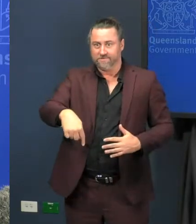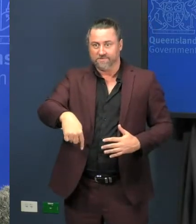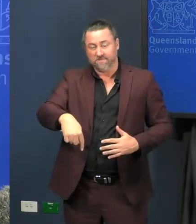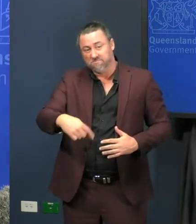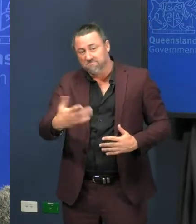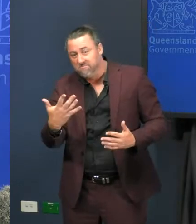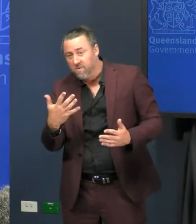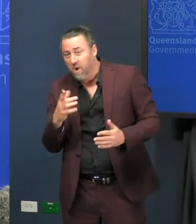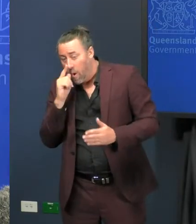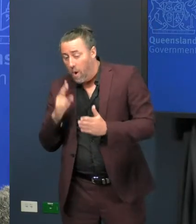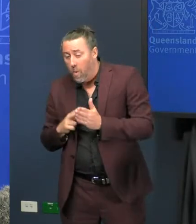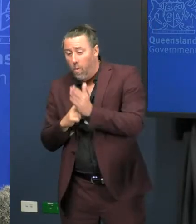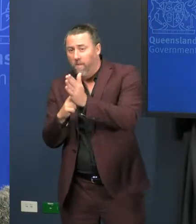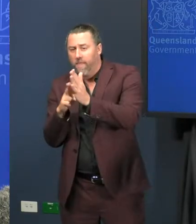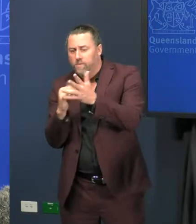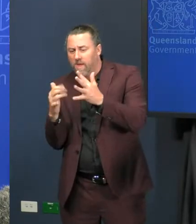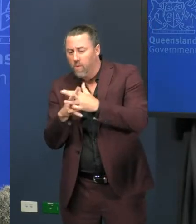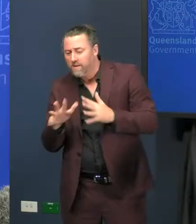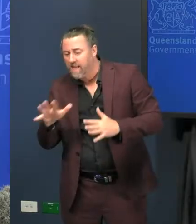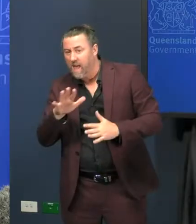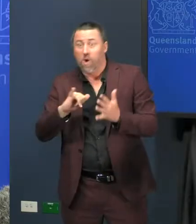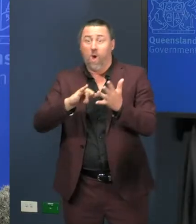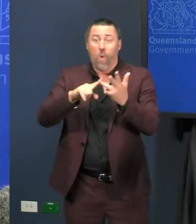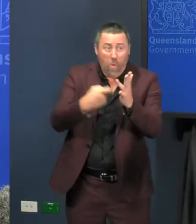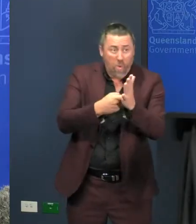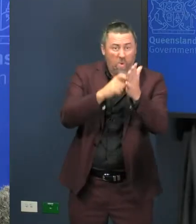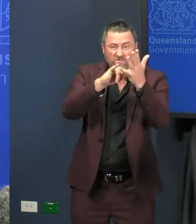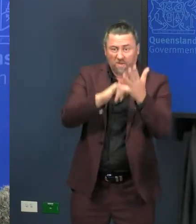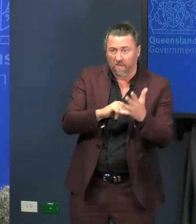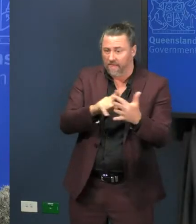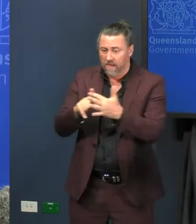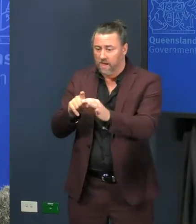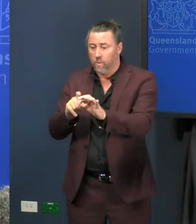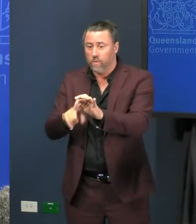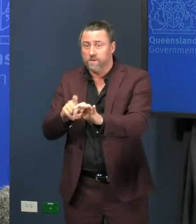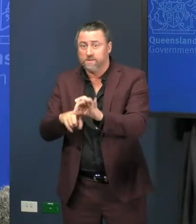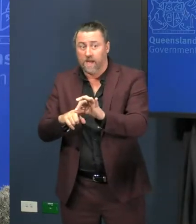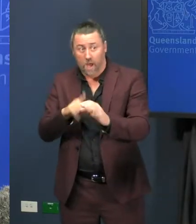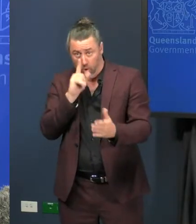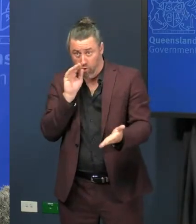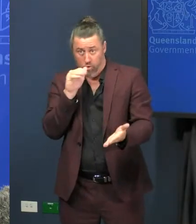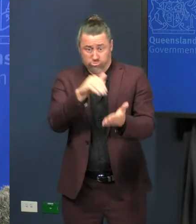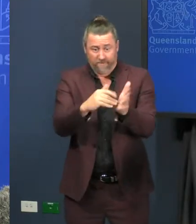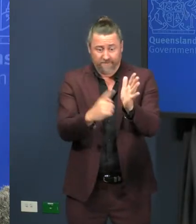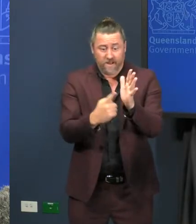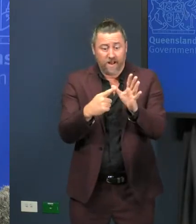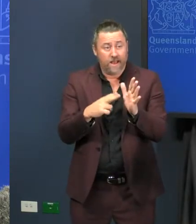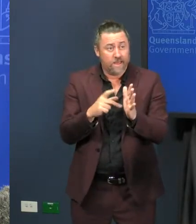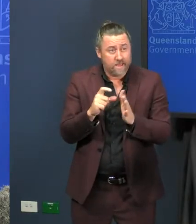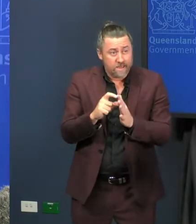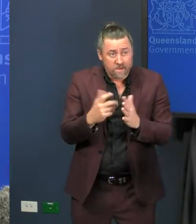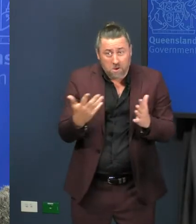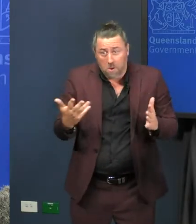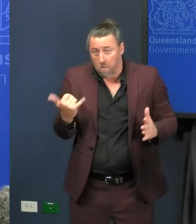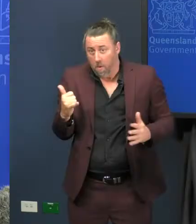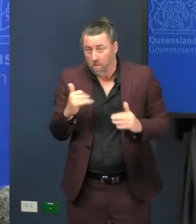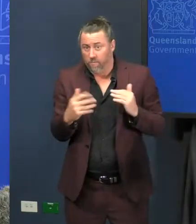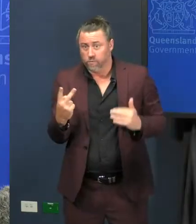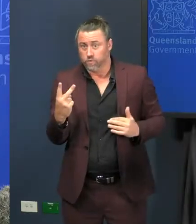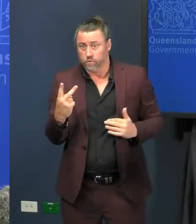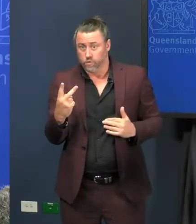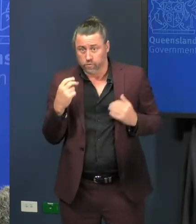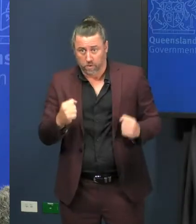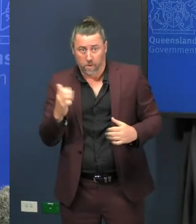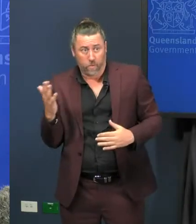or northern New South Wales coast, with the potential for it to make landfall at a category up to Category 2